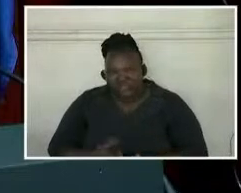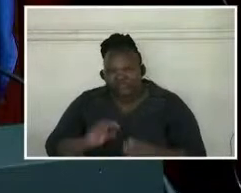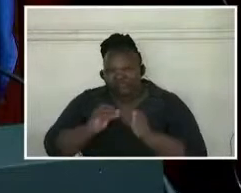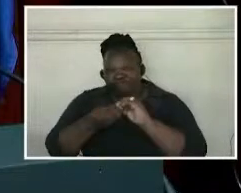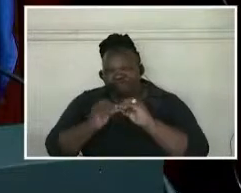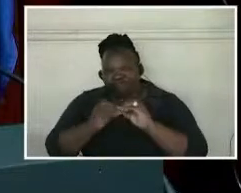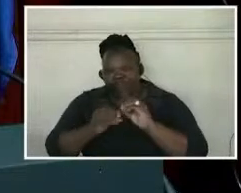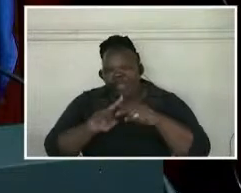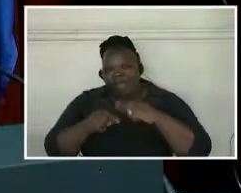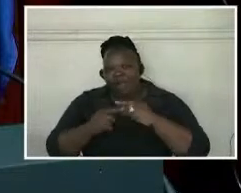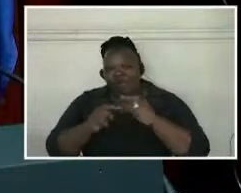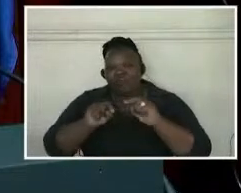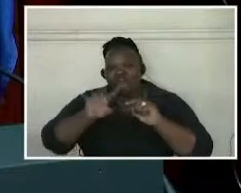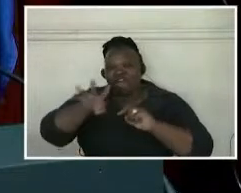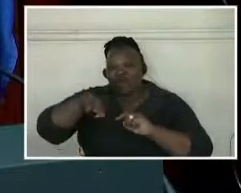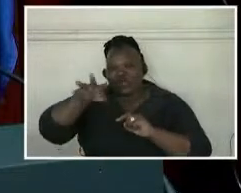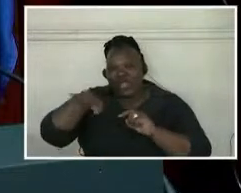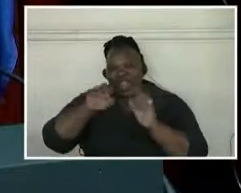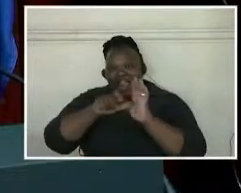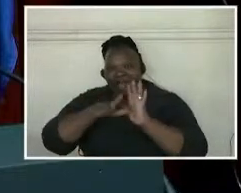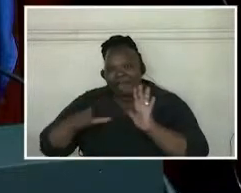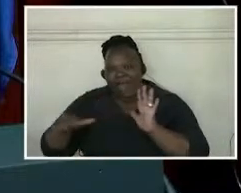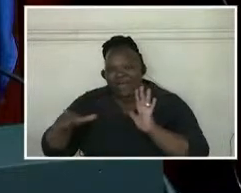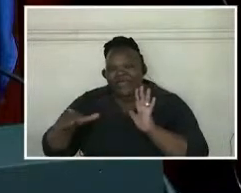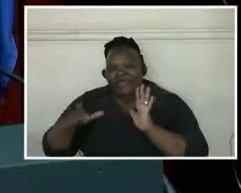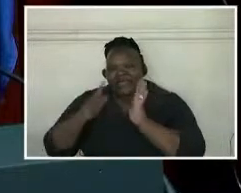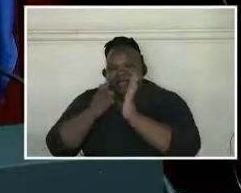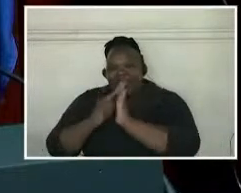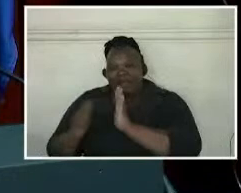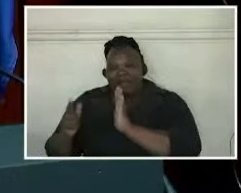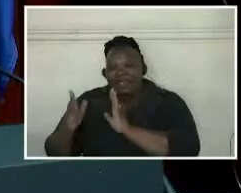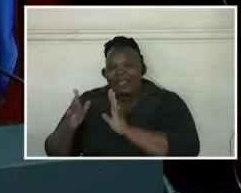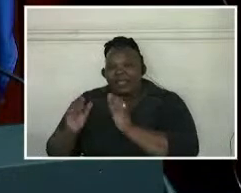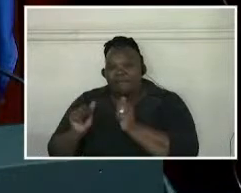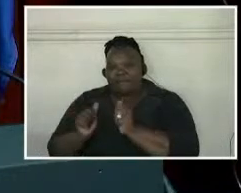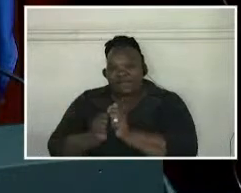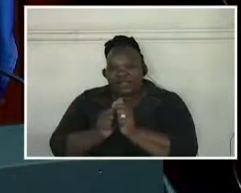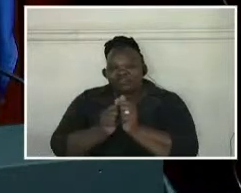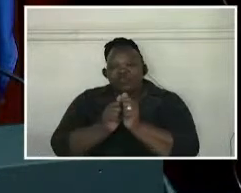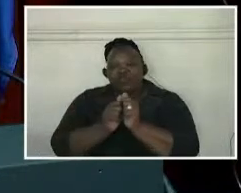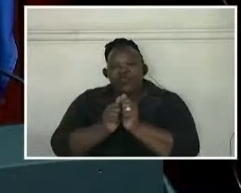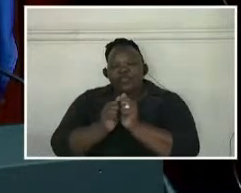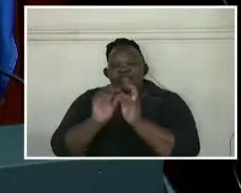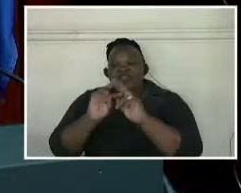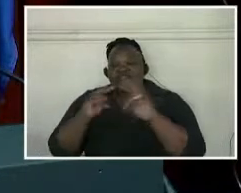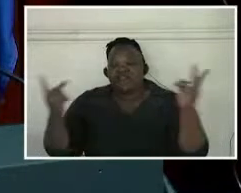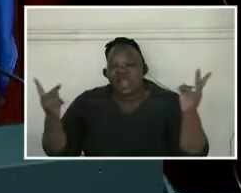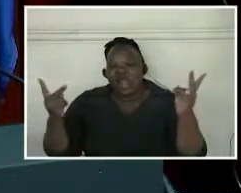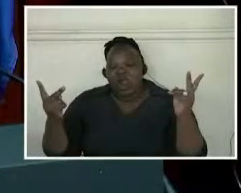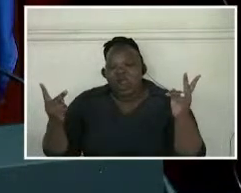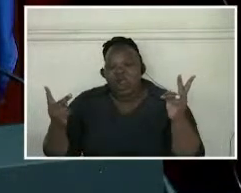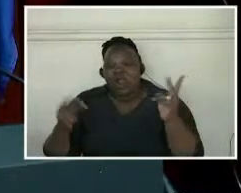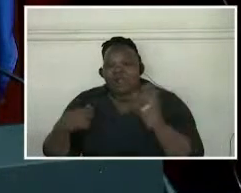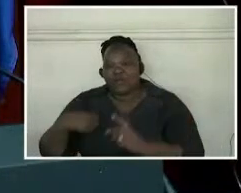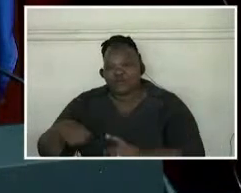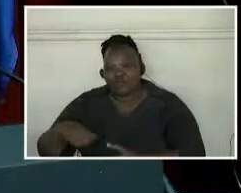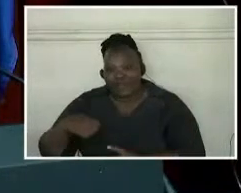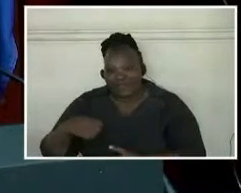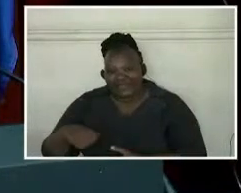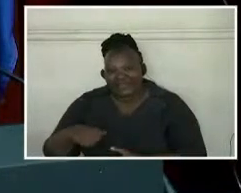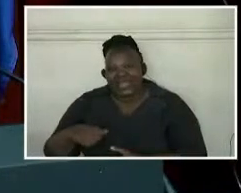14 libraries in partnership with different municipalities 35 libraries were provided with